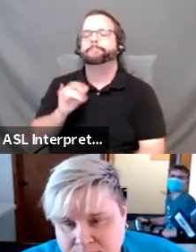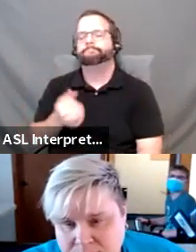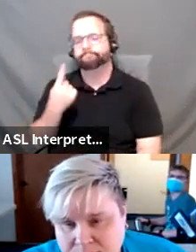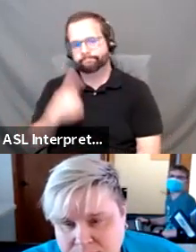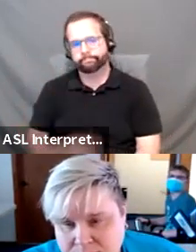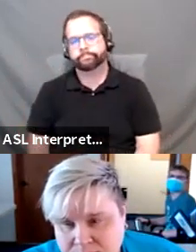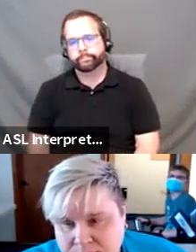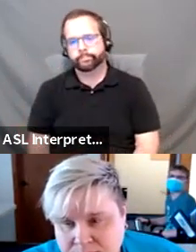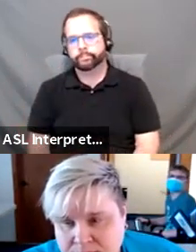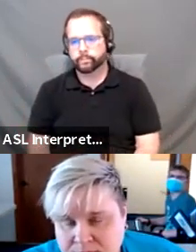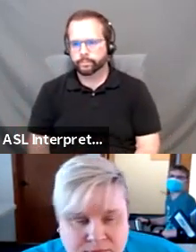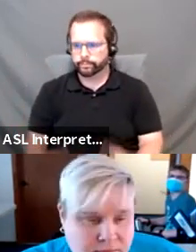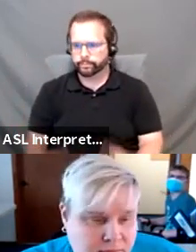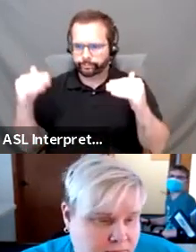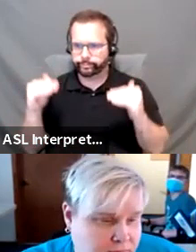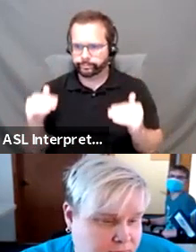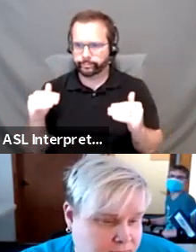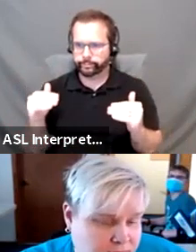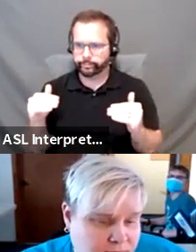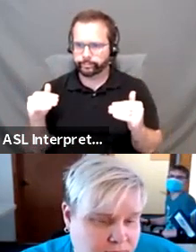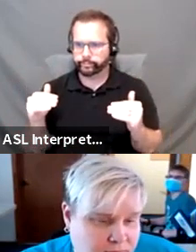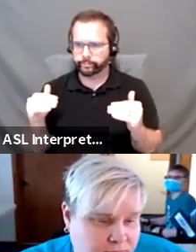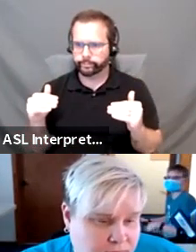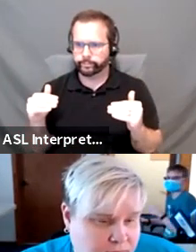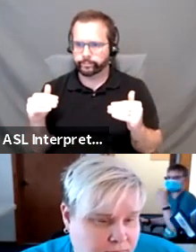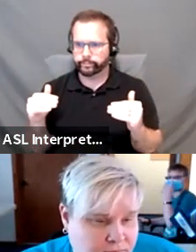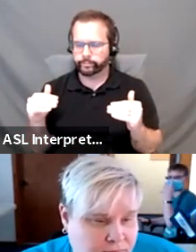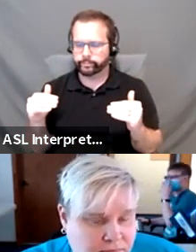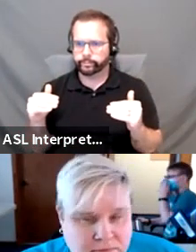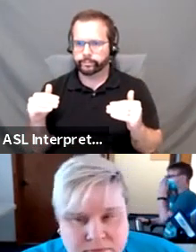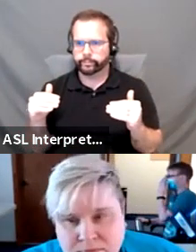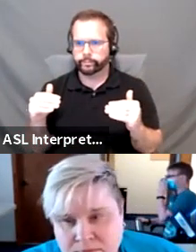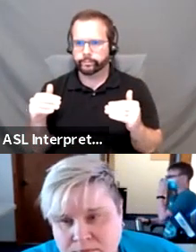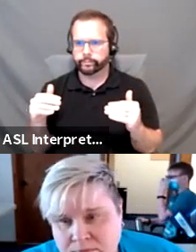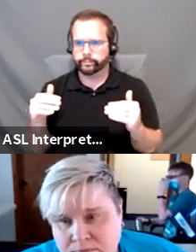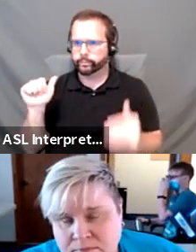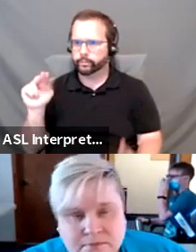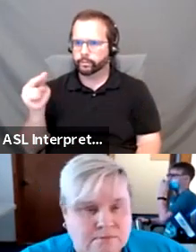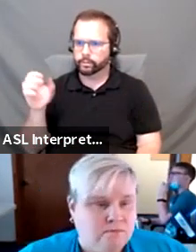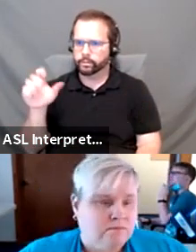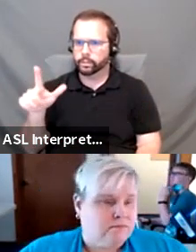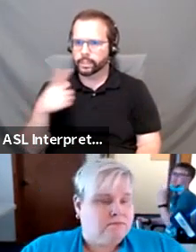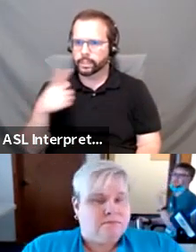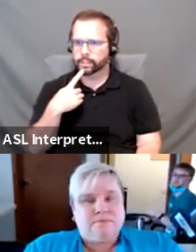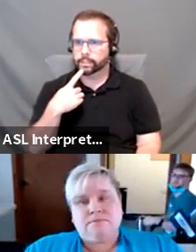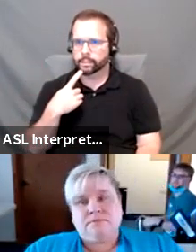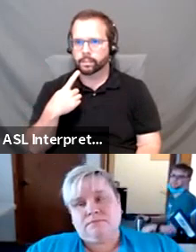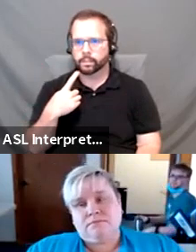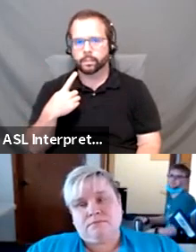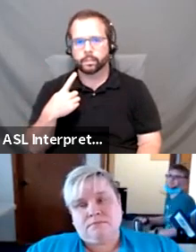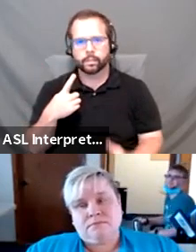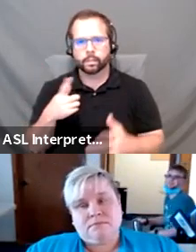And then I saw that Angel said that getting consumers to participate in online events that are mostly IL skills